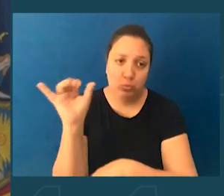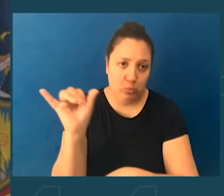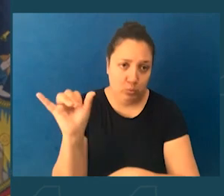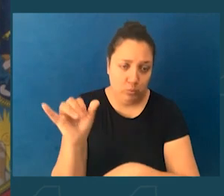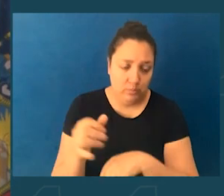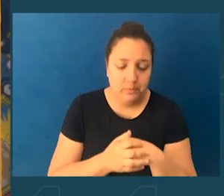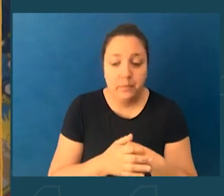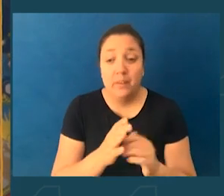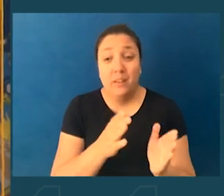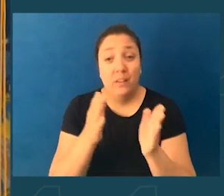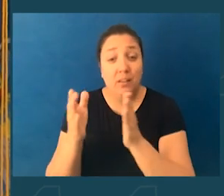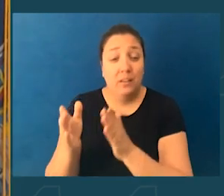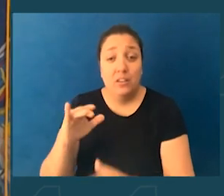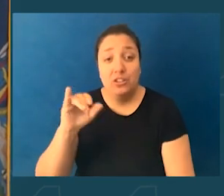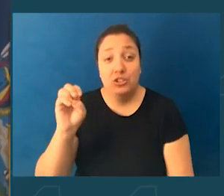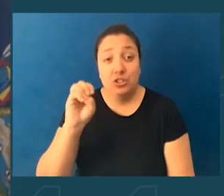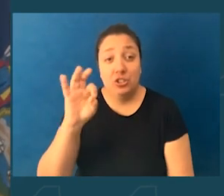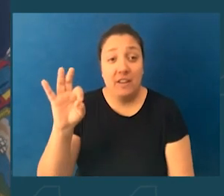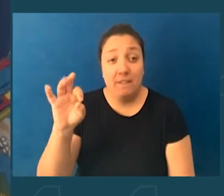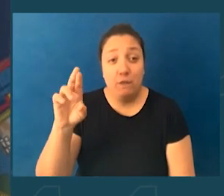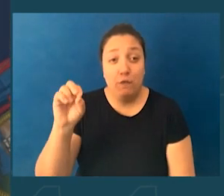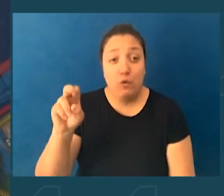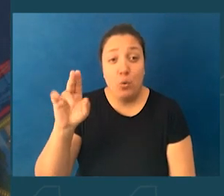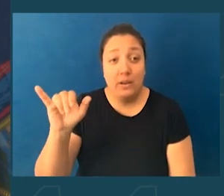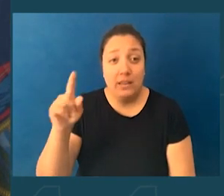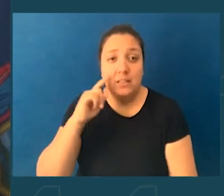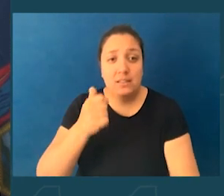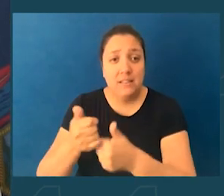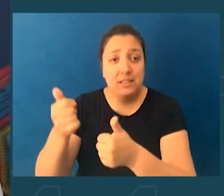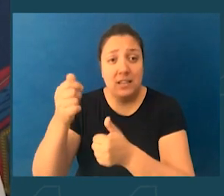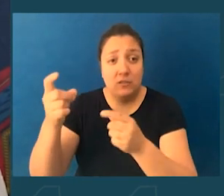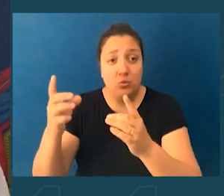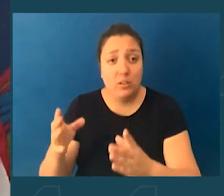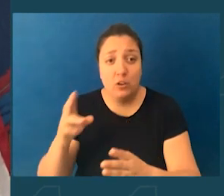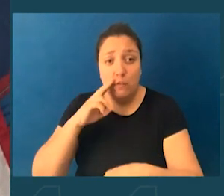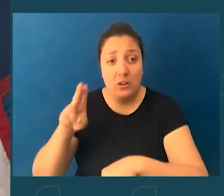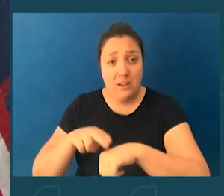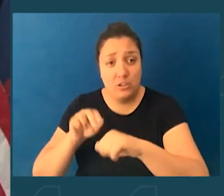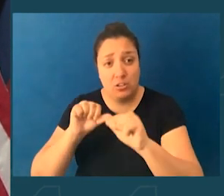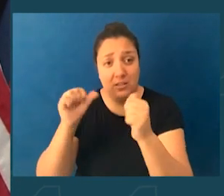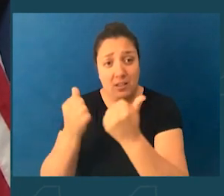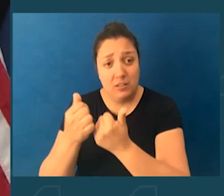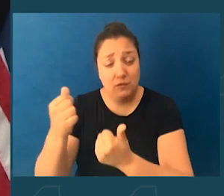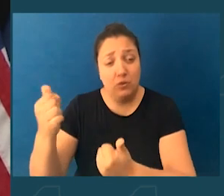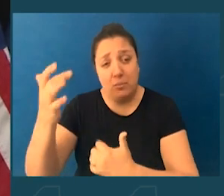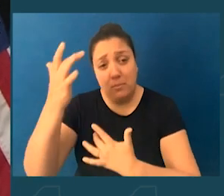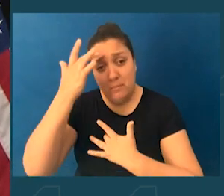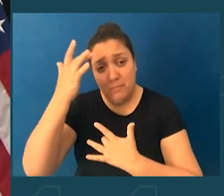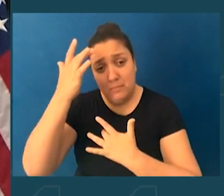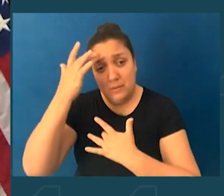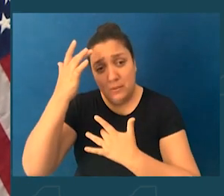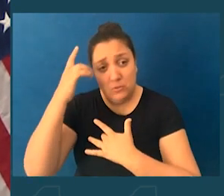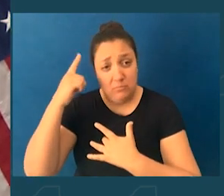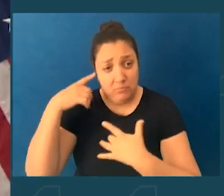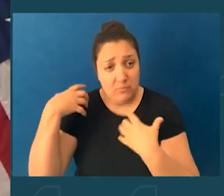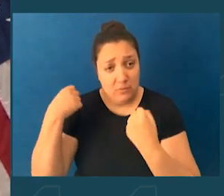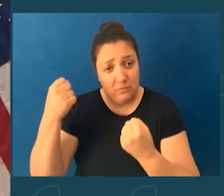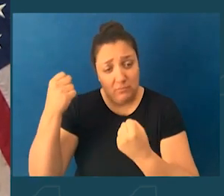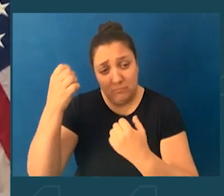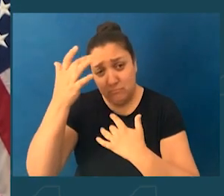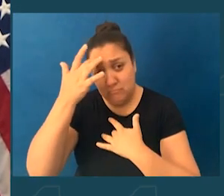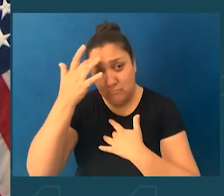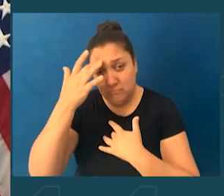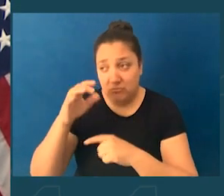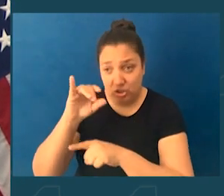You'll be hearing from Jeff Perrone, the Executive Director of the National Alliance on Mental Illness, Buffalo and Erie County. Jeff, thank you. Where's Jeff?